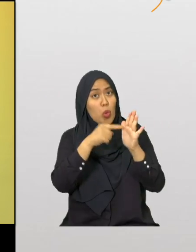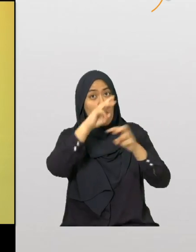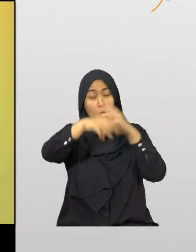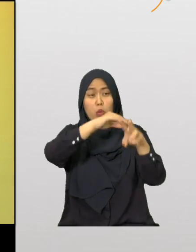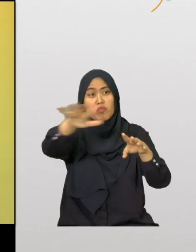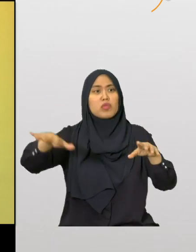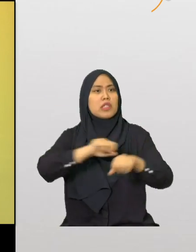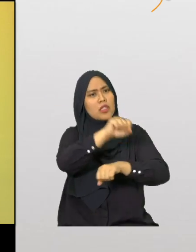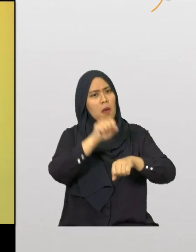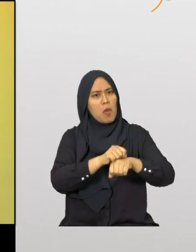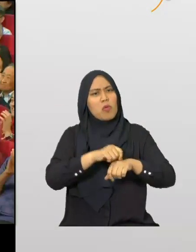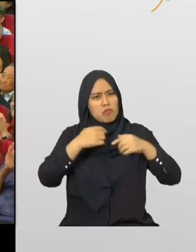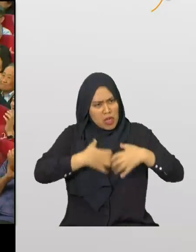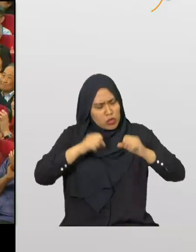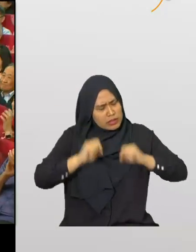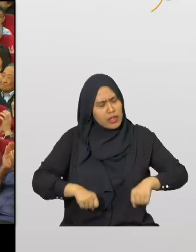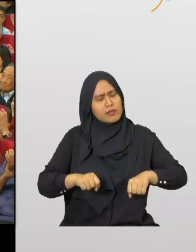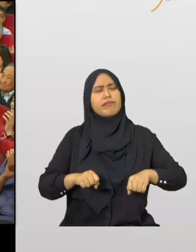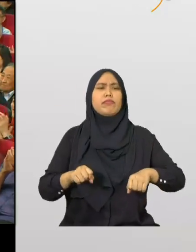made possible.